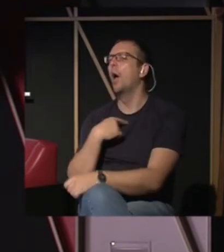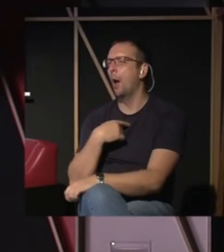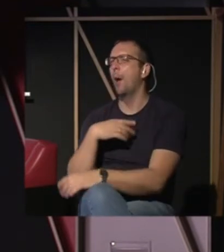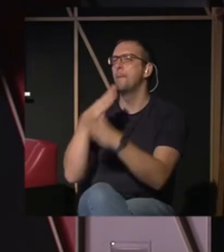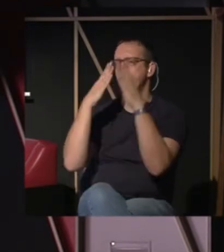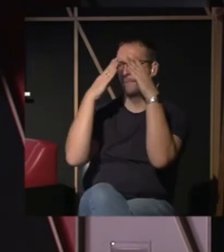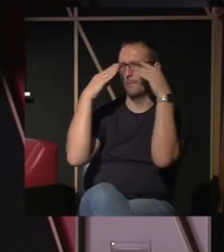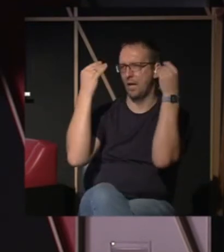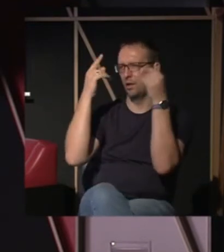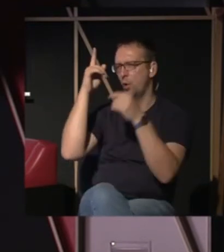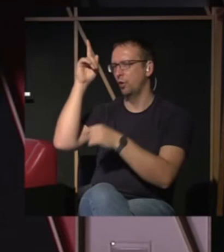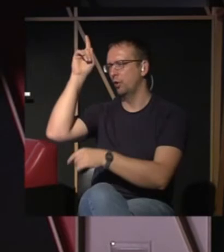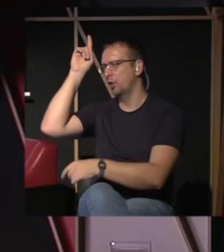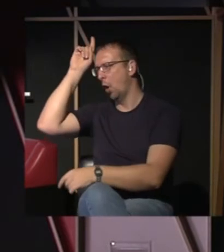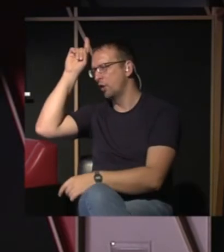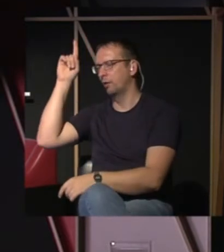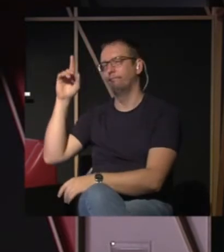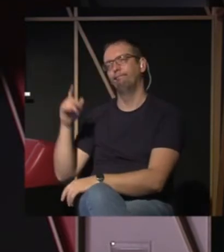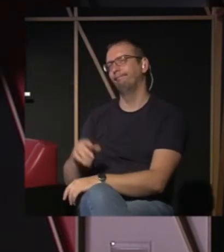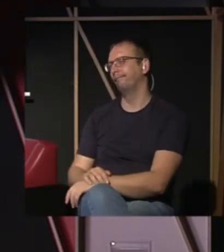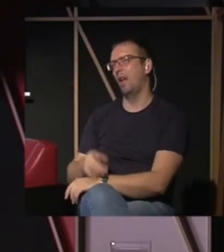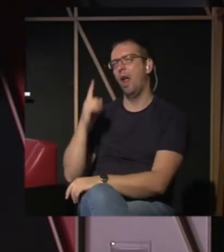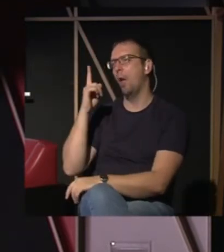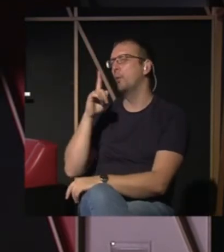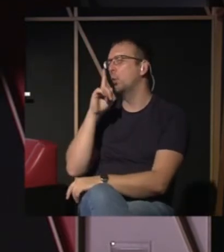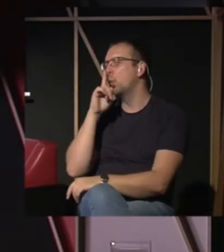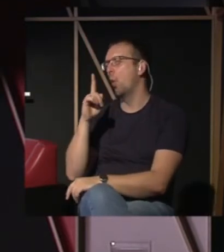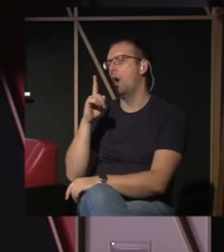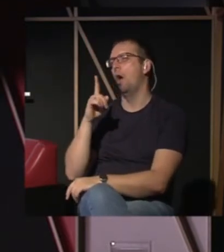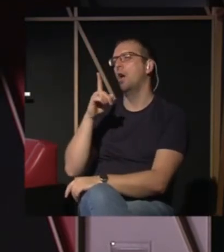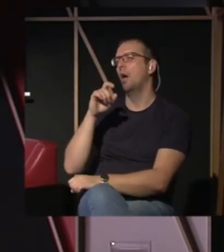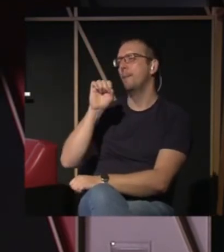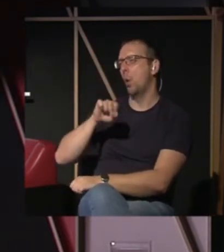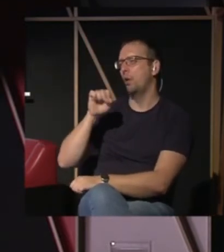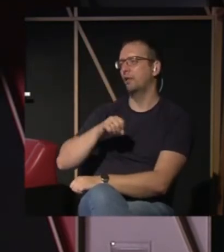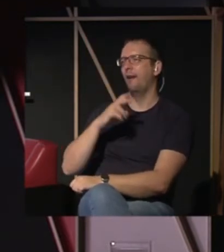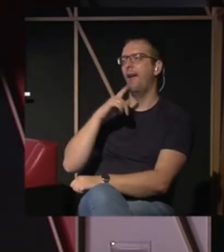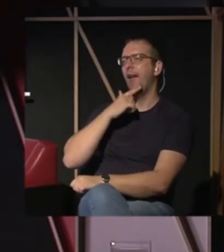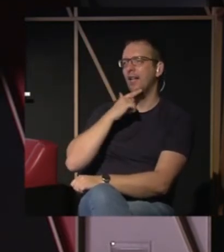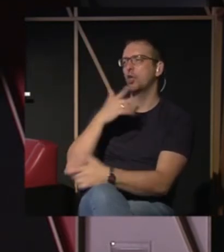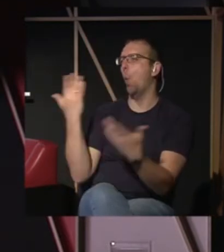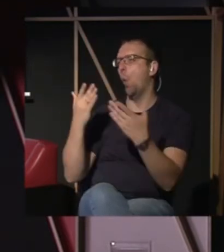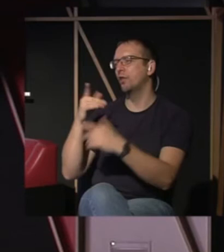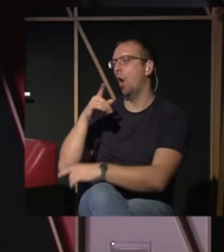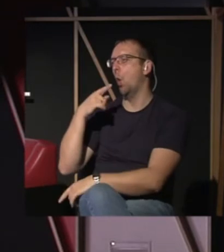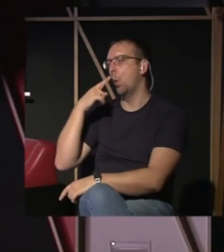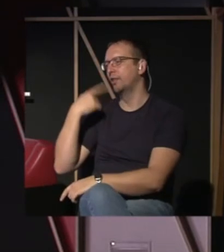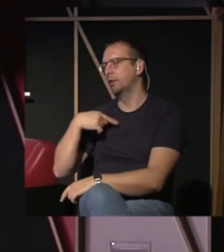only in Russian. There was no only audio description on Germany or on Spanish languages.